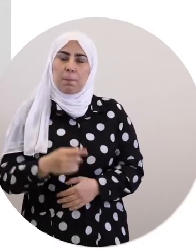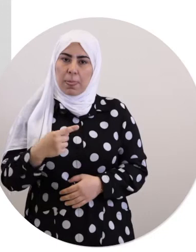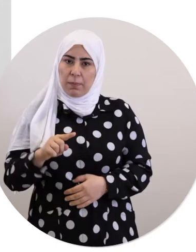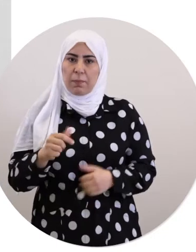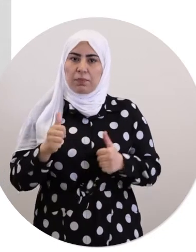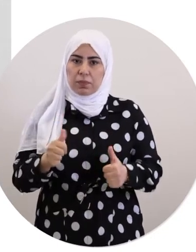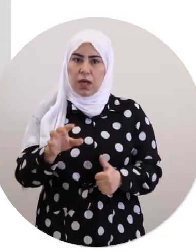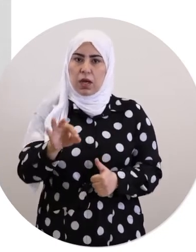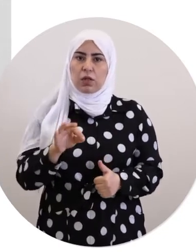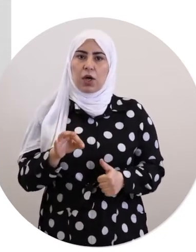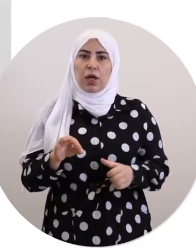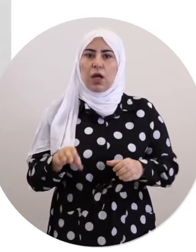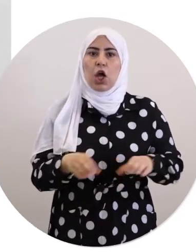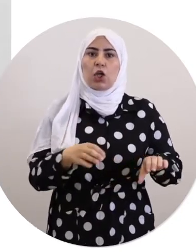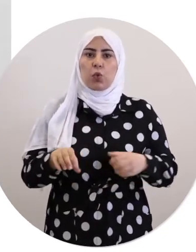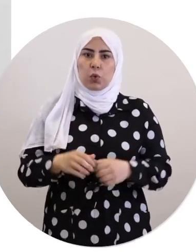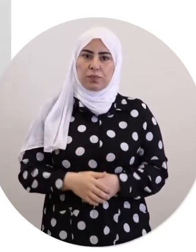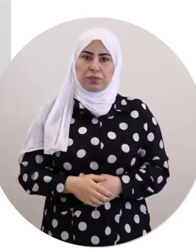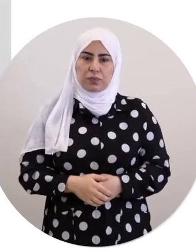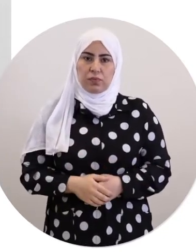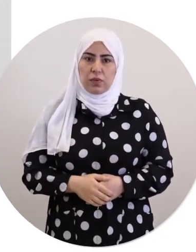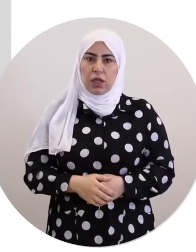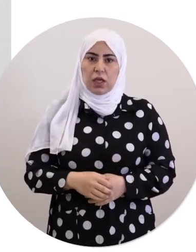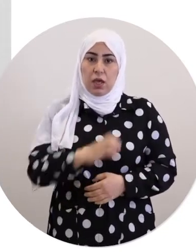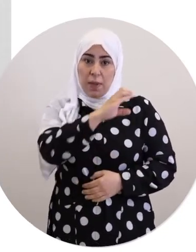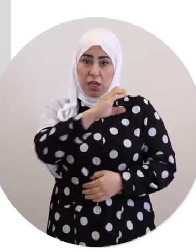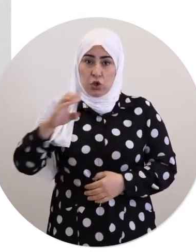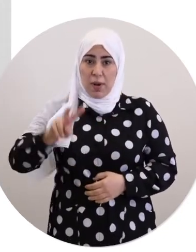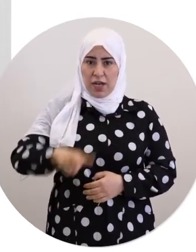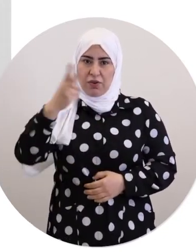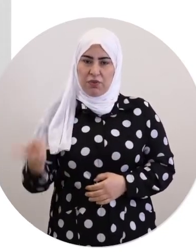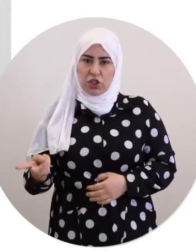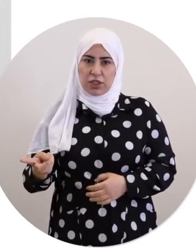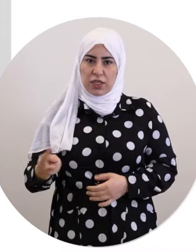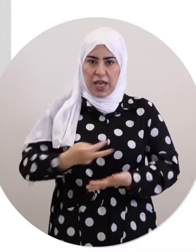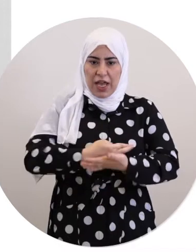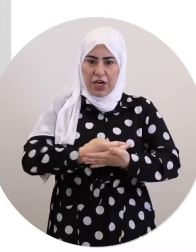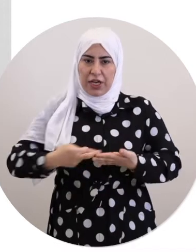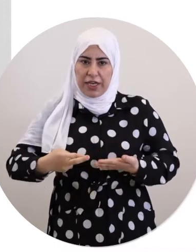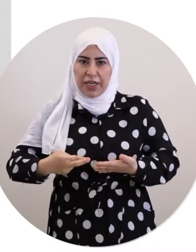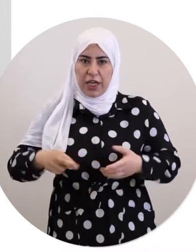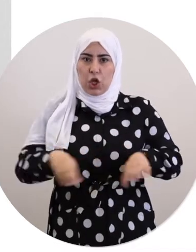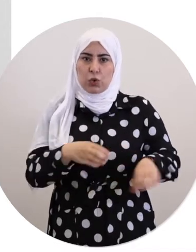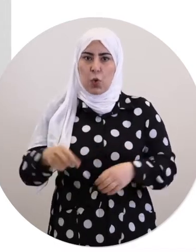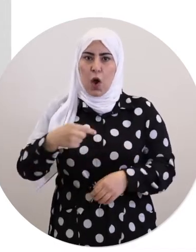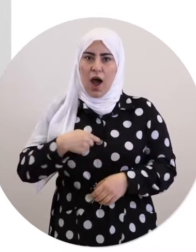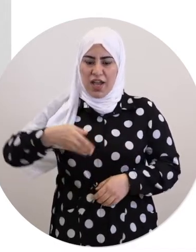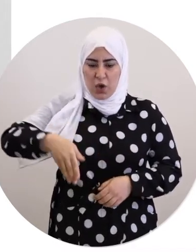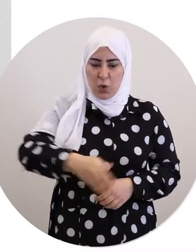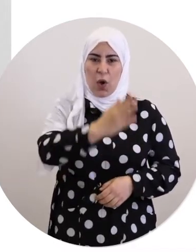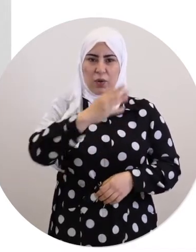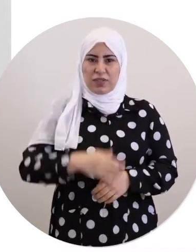you're correct. It takes do. Rarely do I go out. And this is how you form it if there is no auxiliary